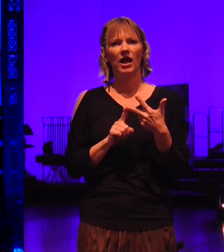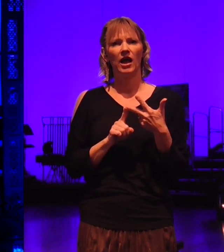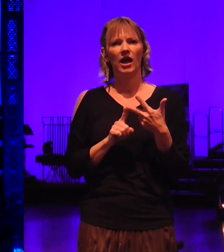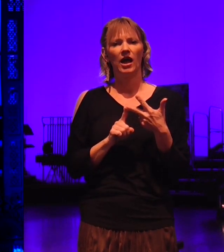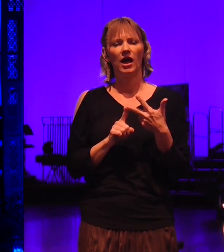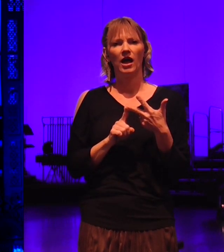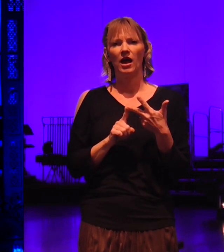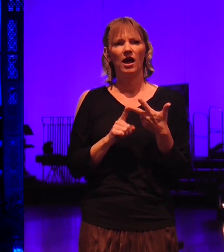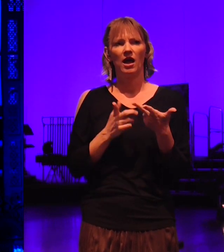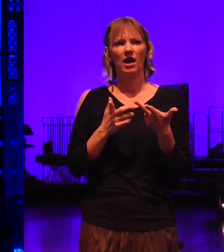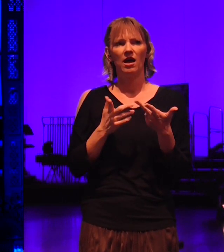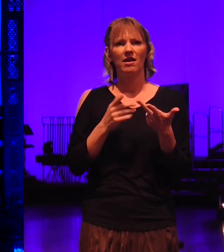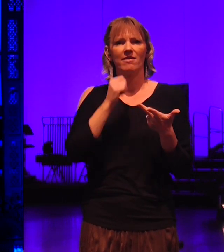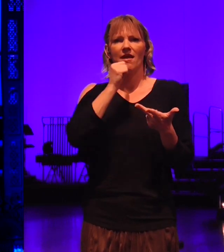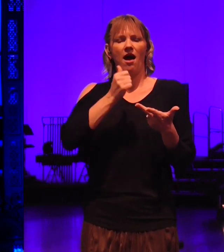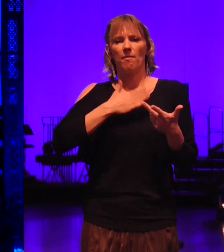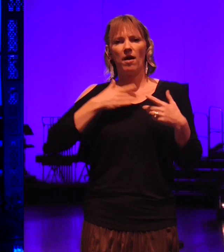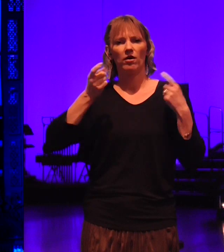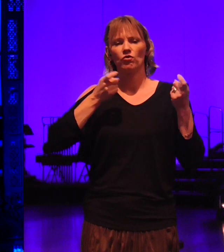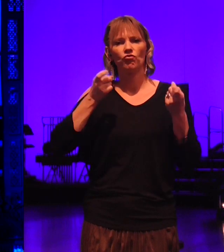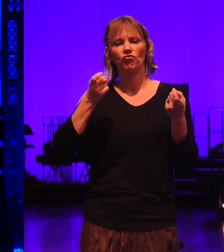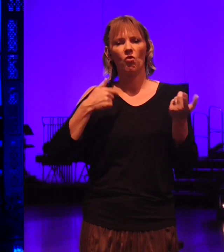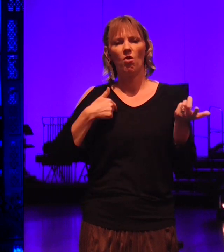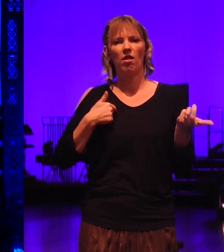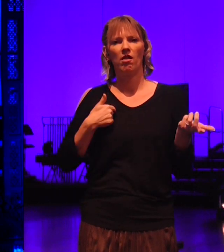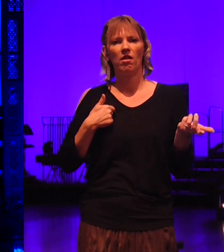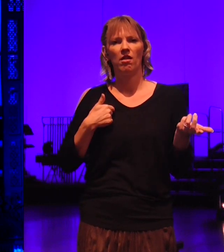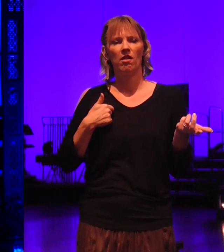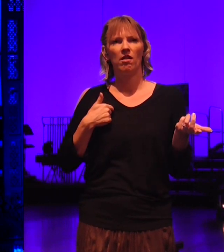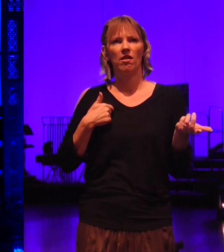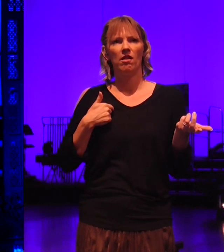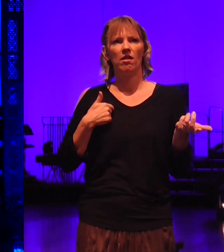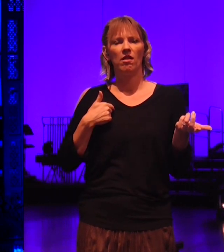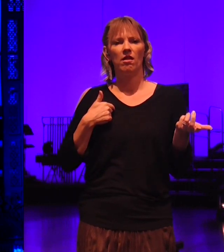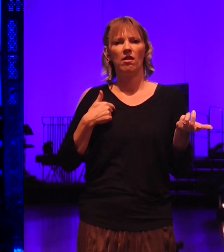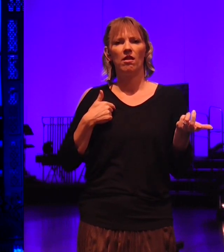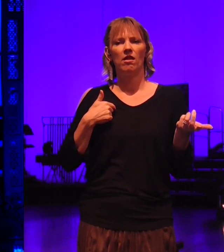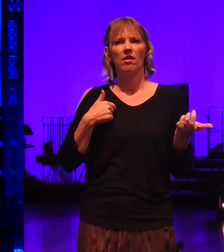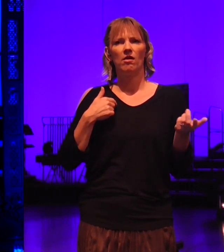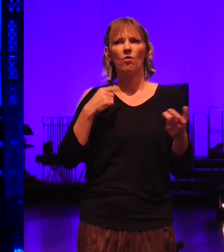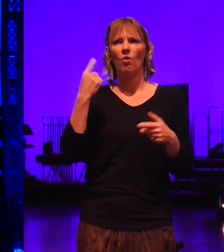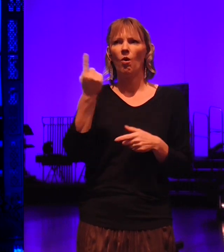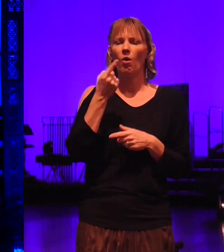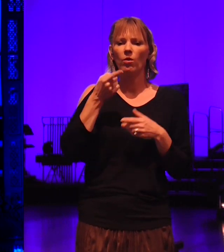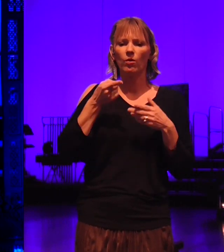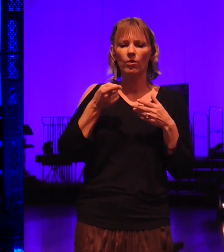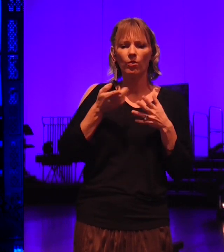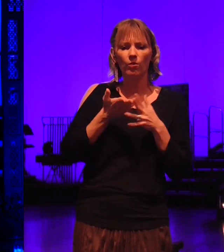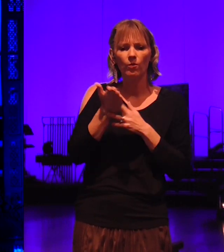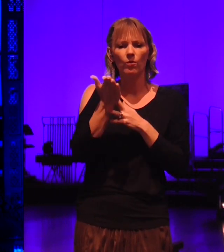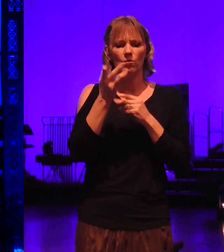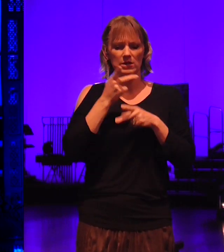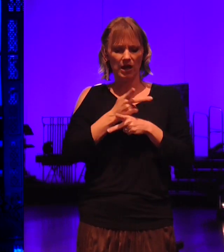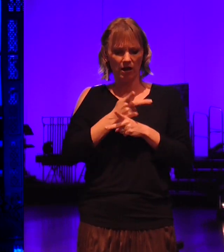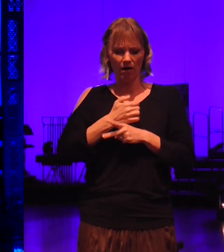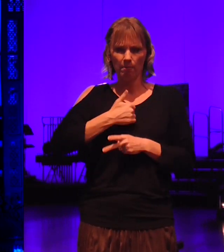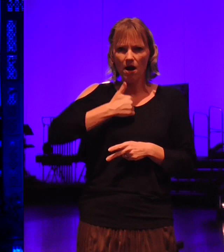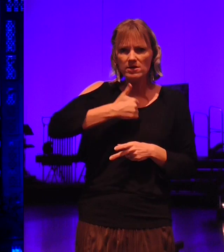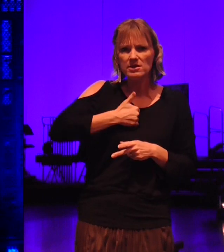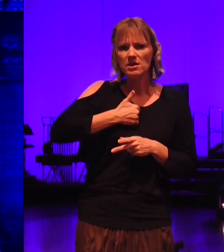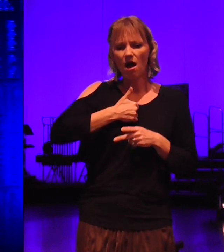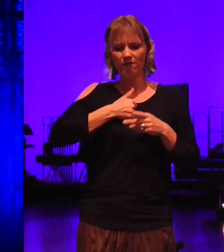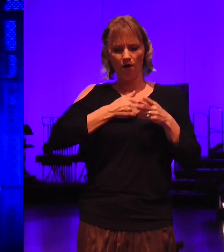my control. That it would only be through tending to my own self and preparing for